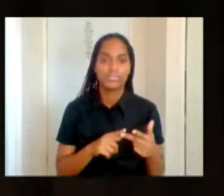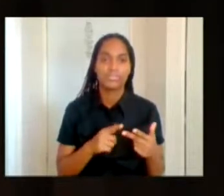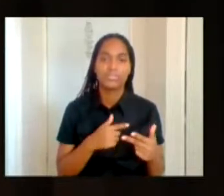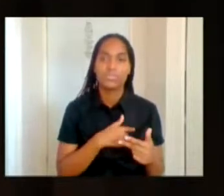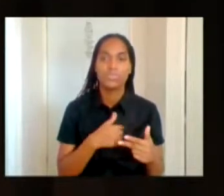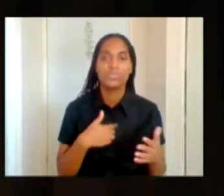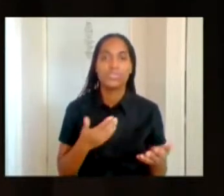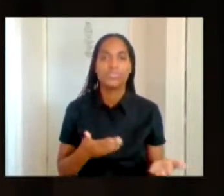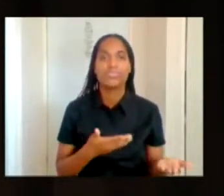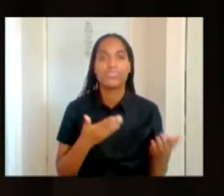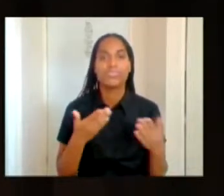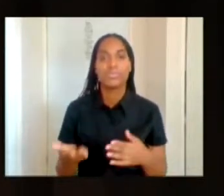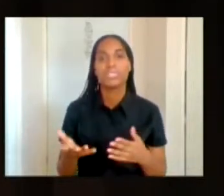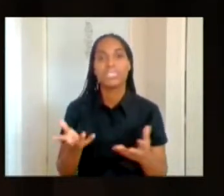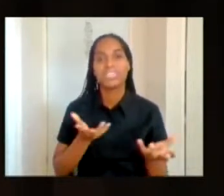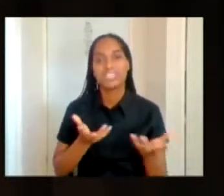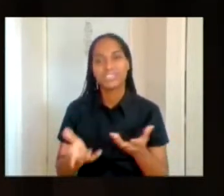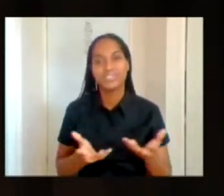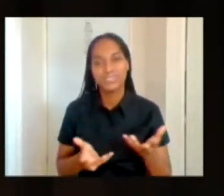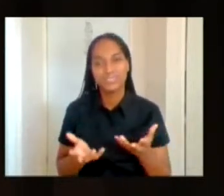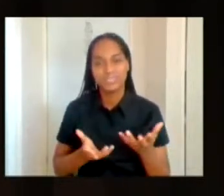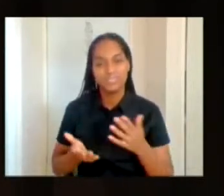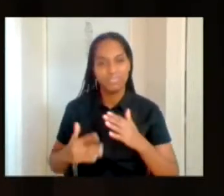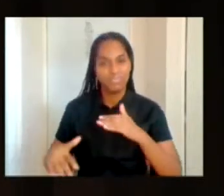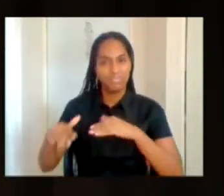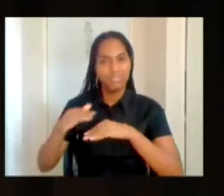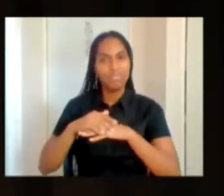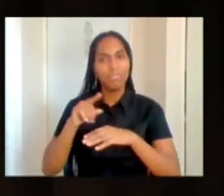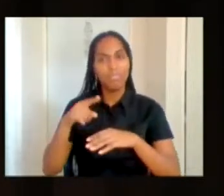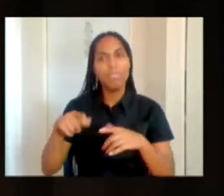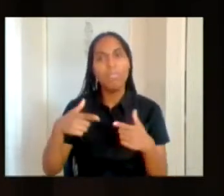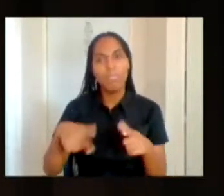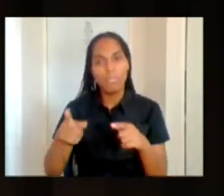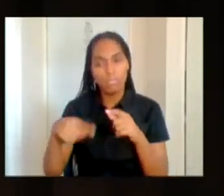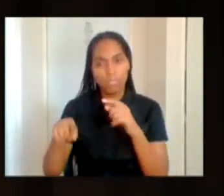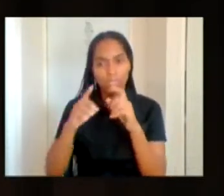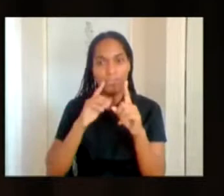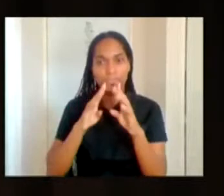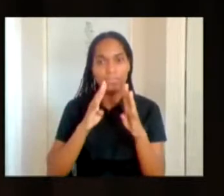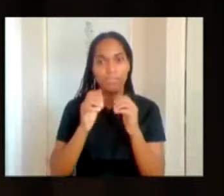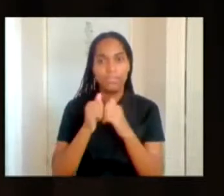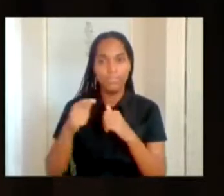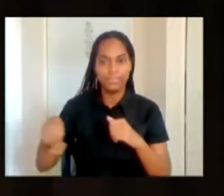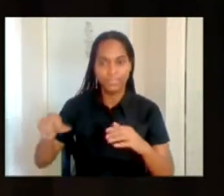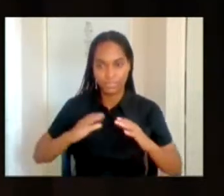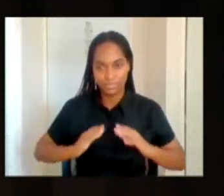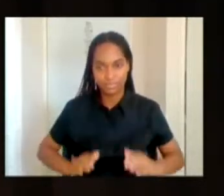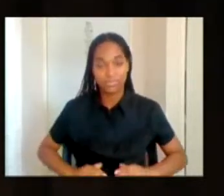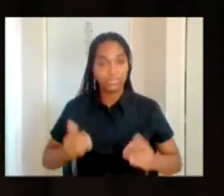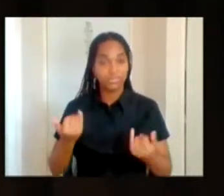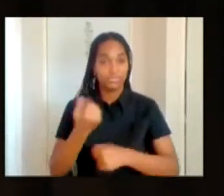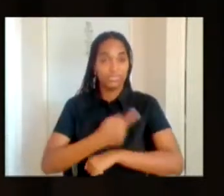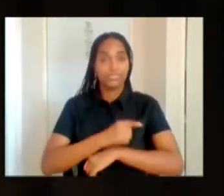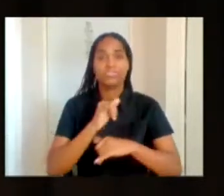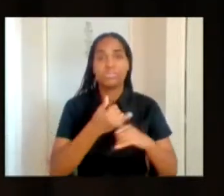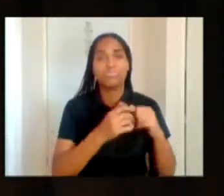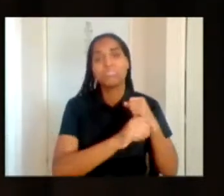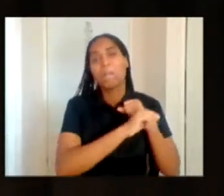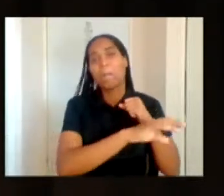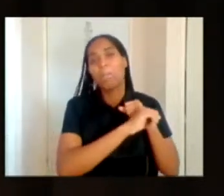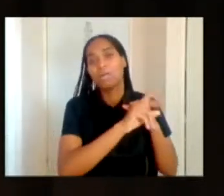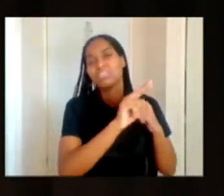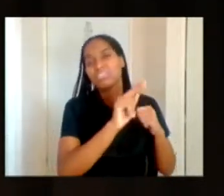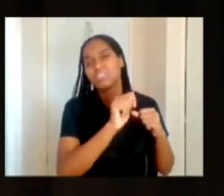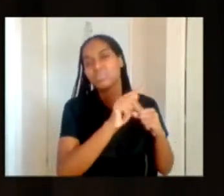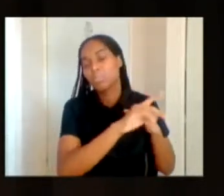interactive kind of a layer on top, which allows you to speak with your customers. Today, you're just broadcasting